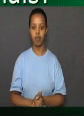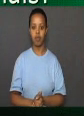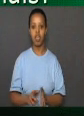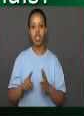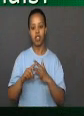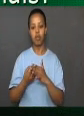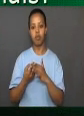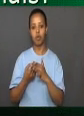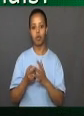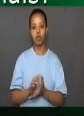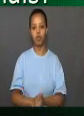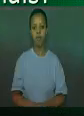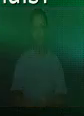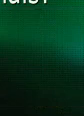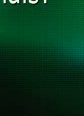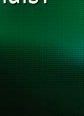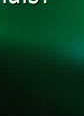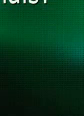Begin.